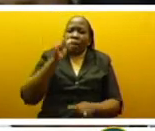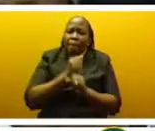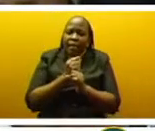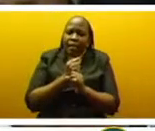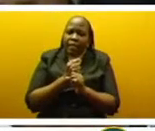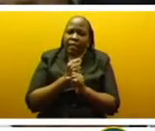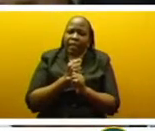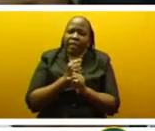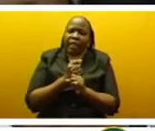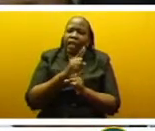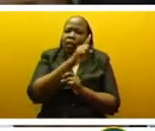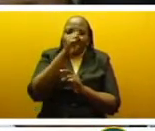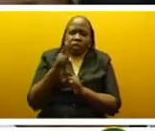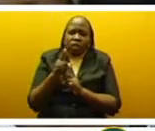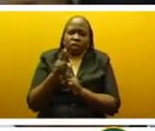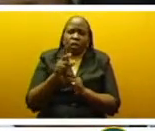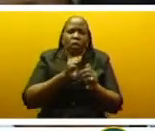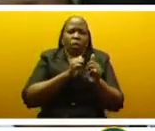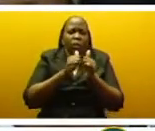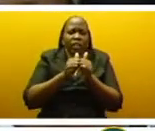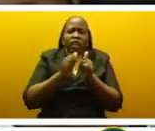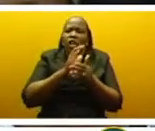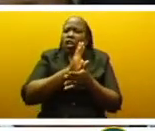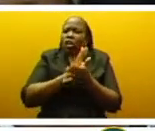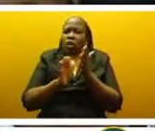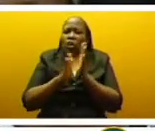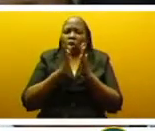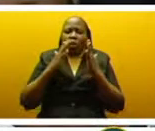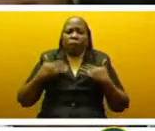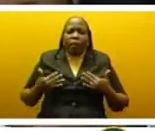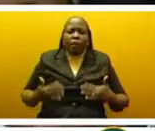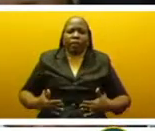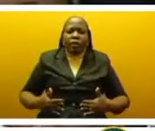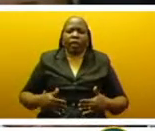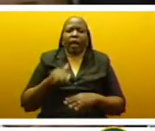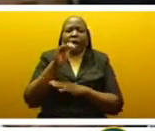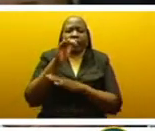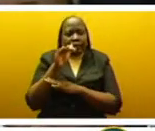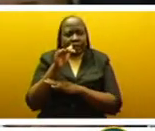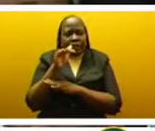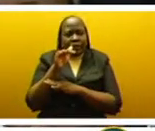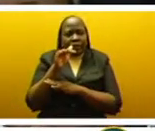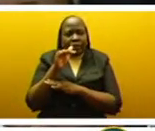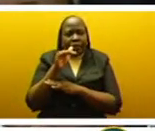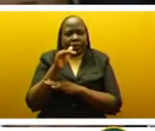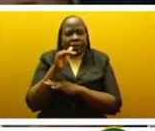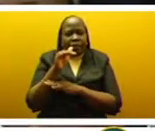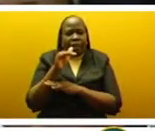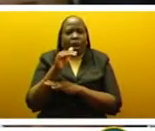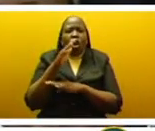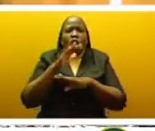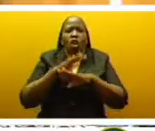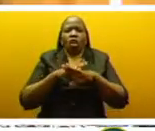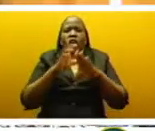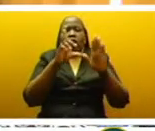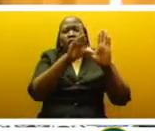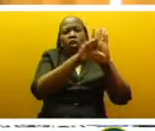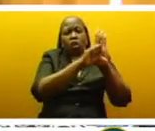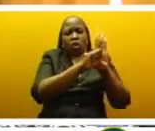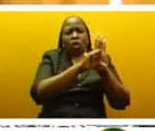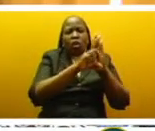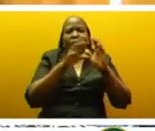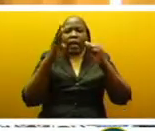question which I didn't see anybody answering. He asked a question regarding Regulation 87.3, where he